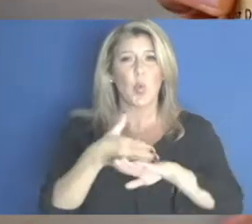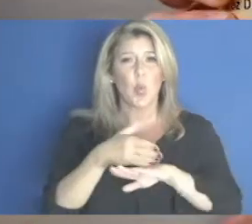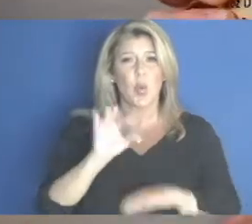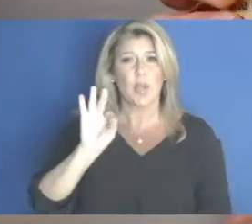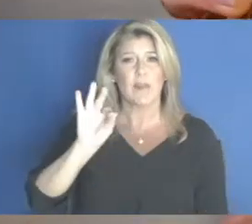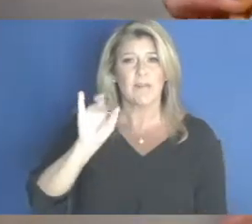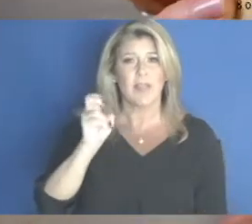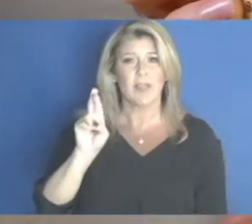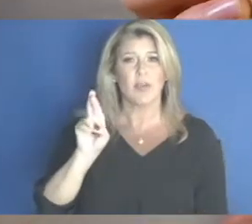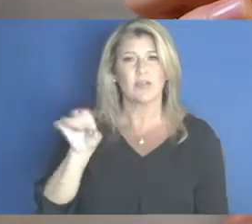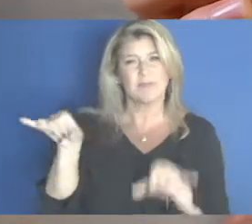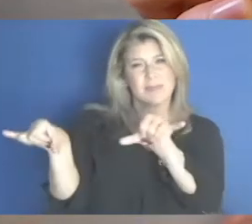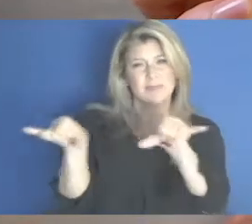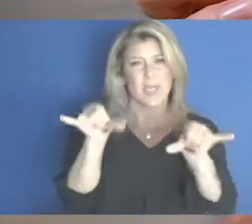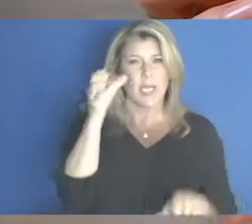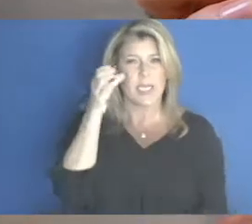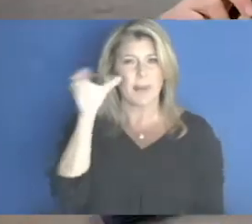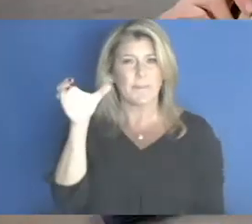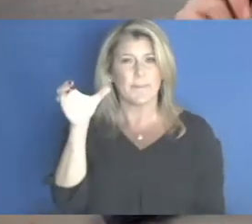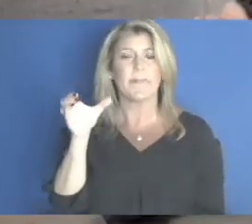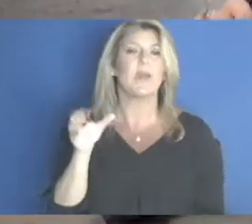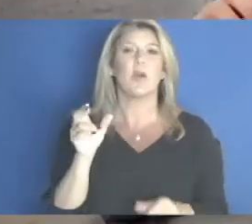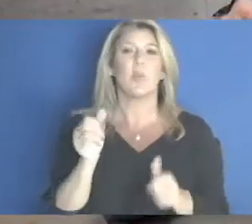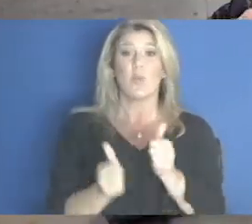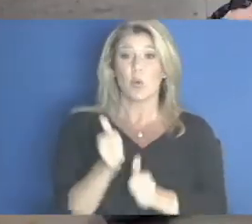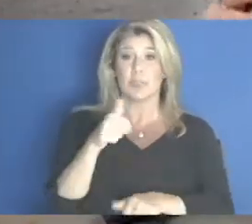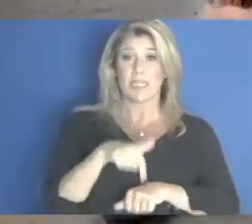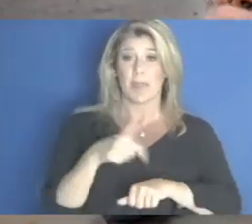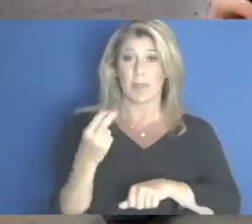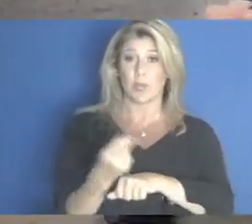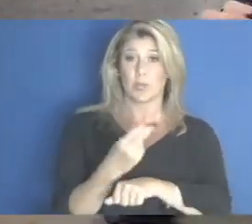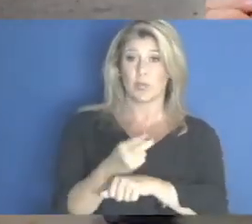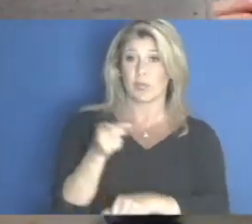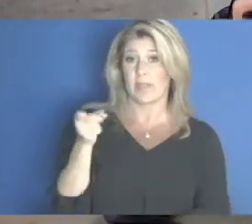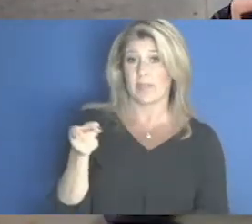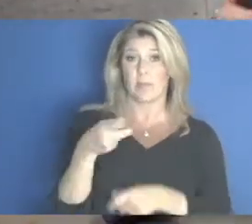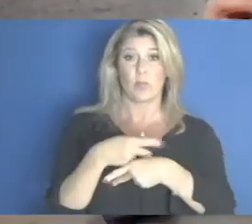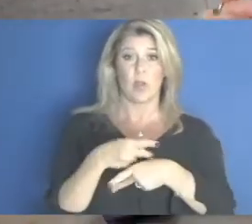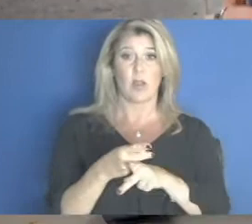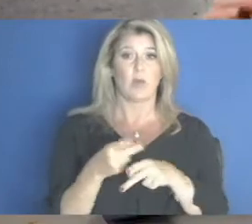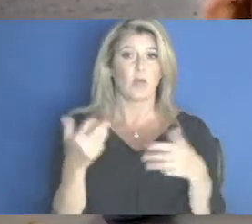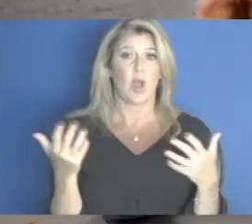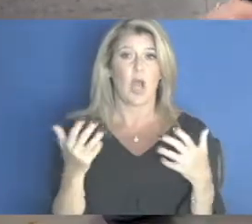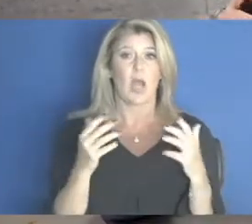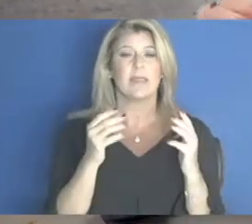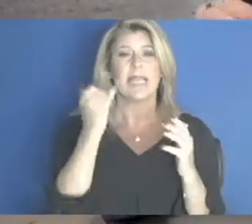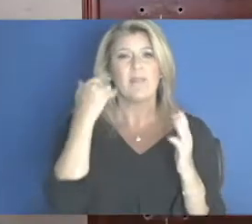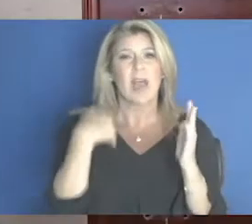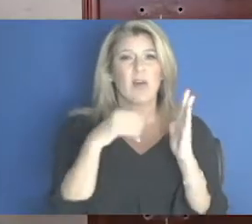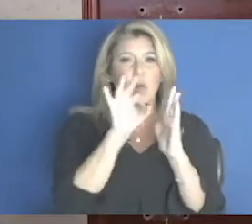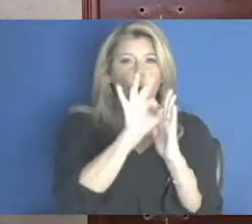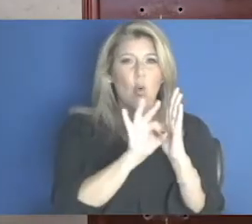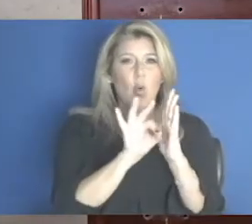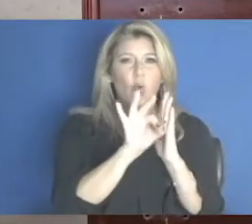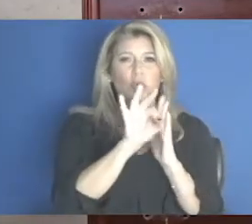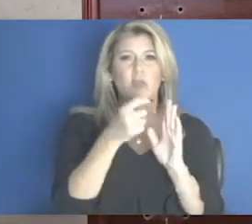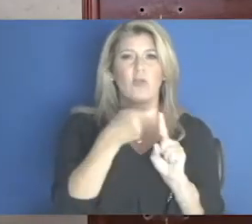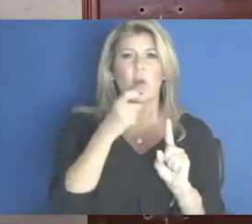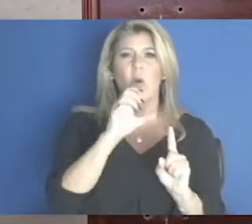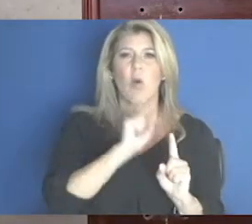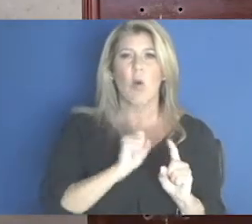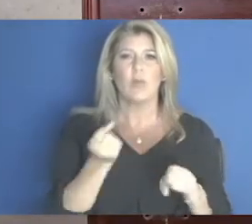filler, then you will know what this does. The majority of time I use this product is to fill up the holes from